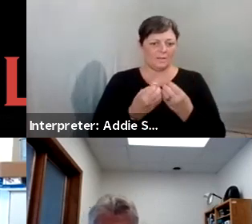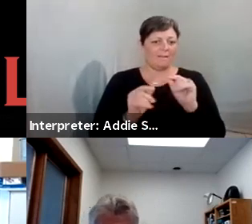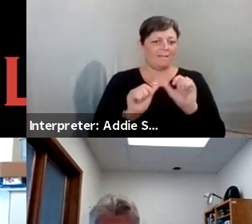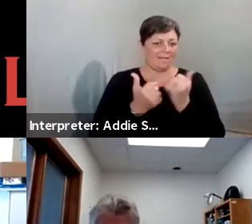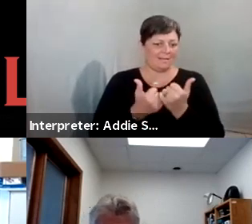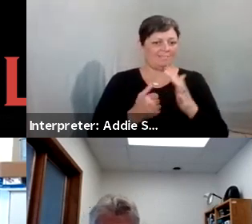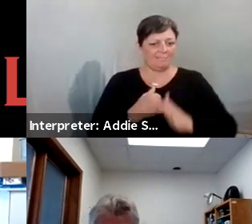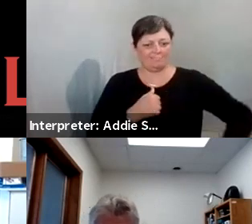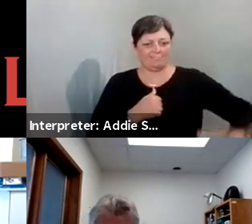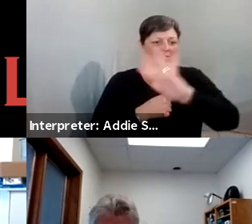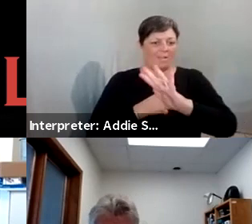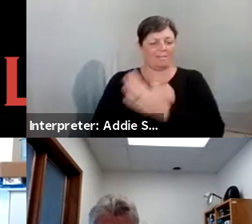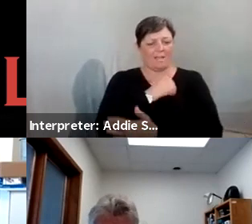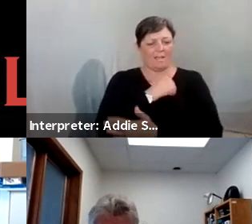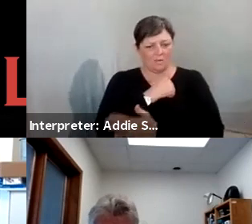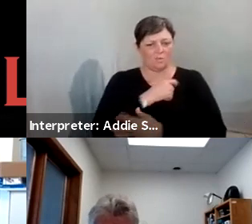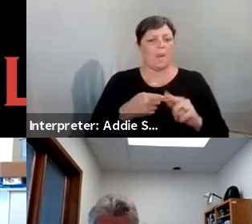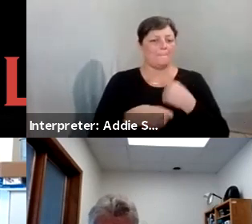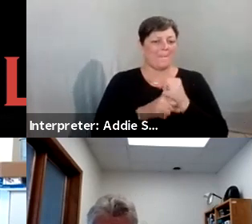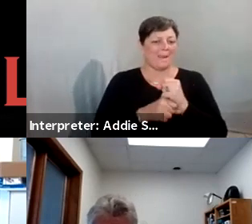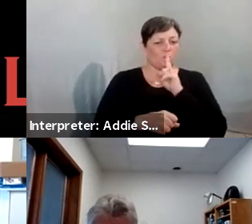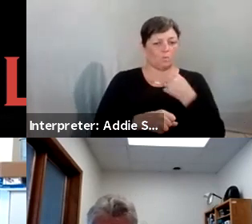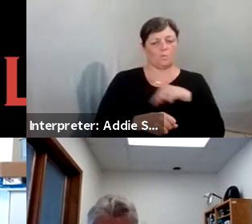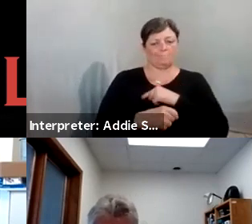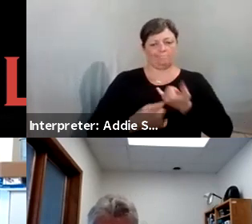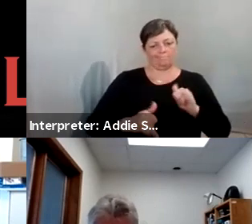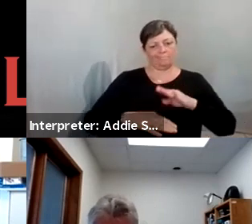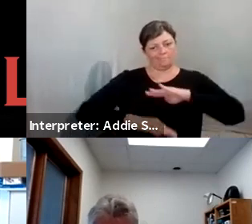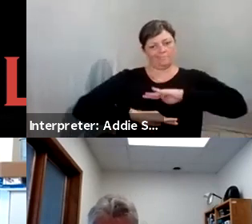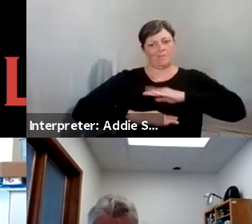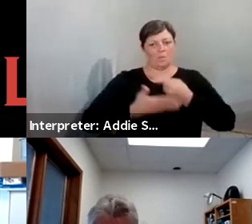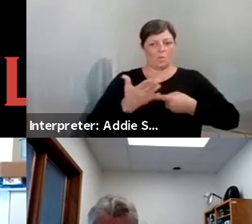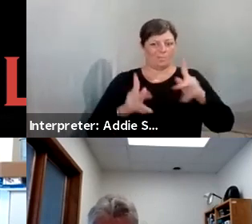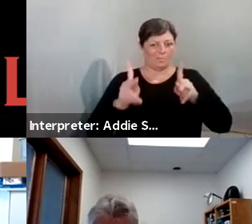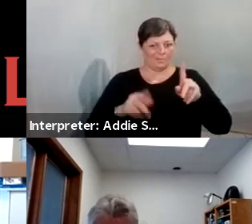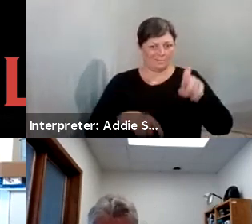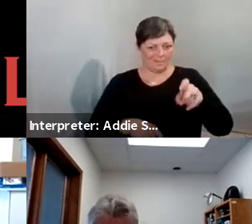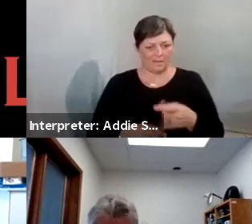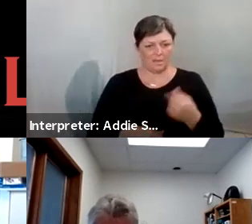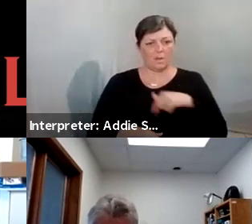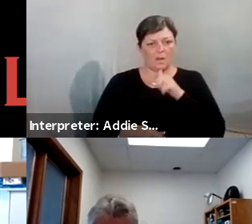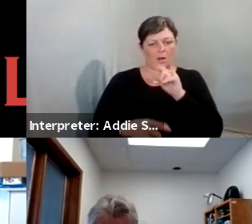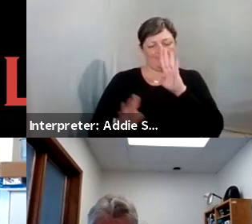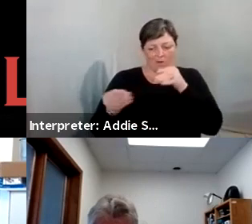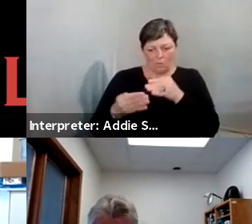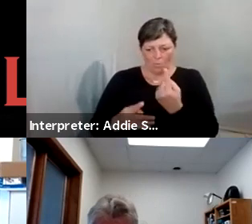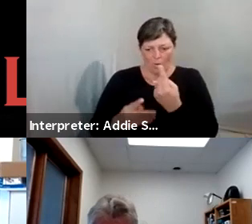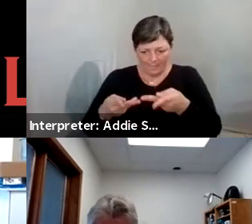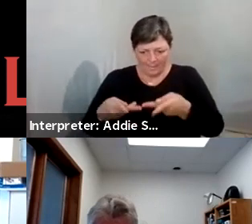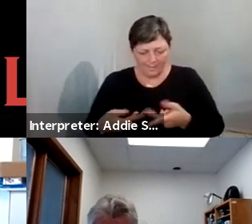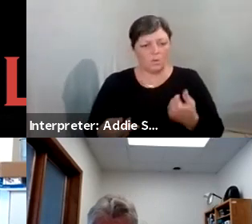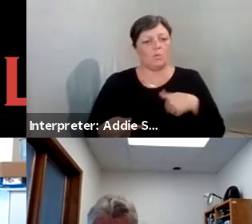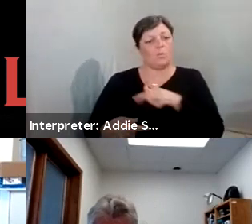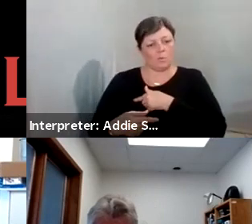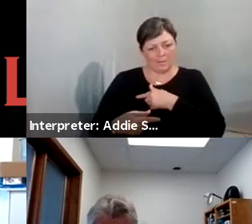across the country to make sure that we're still meeting what everybody needs. And we're not just doing one area of need, right? We're meeting